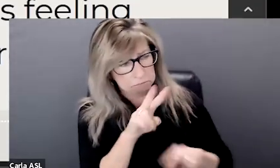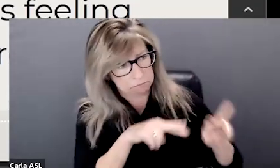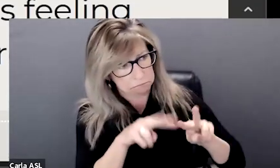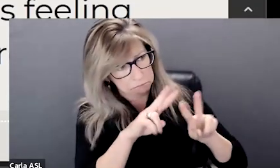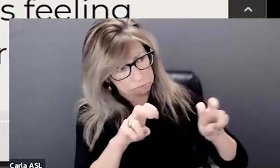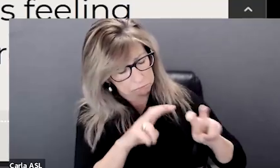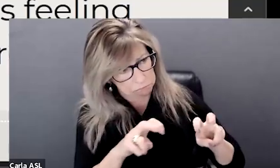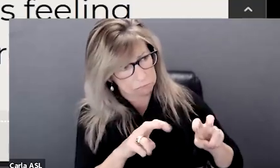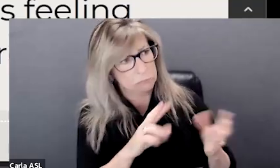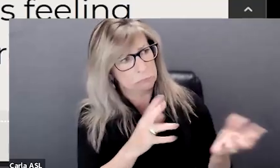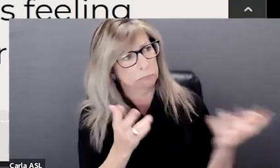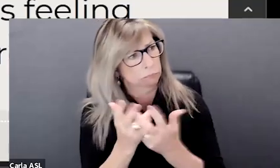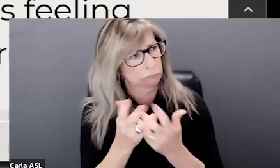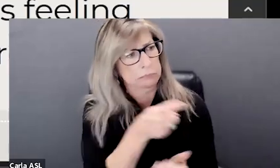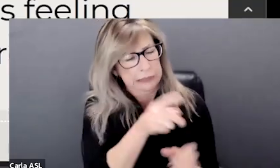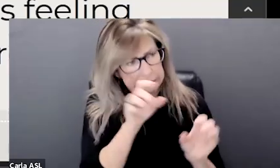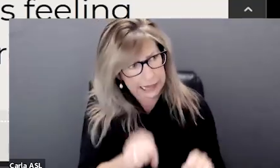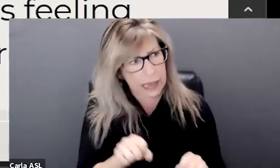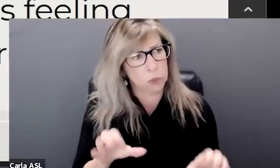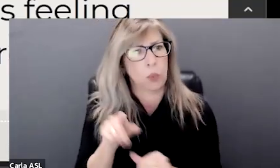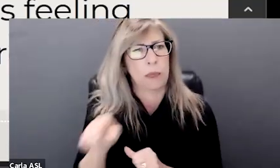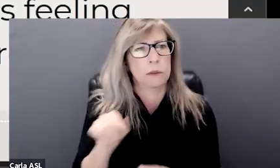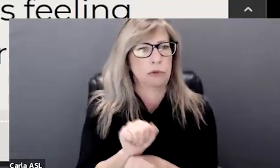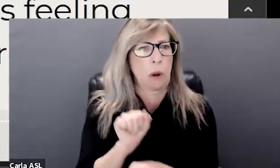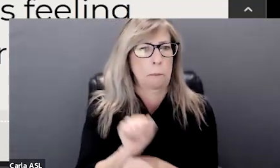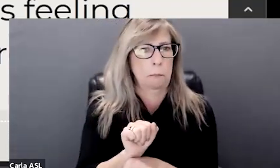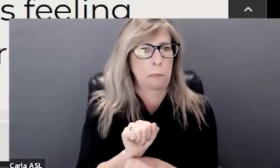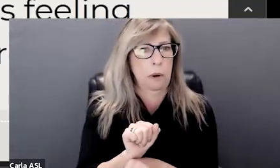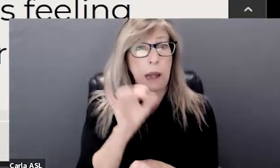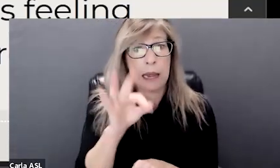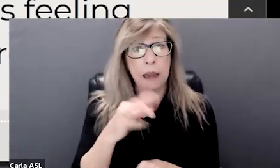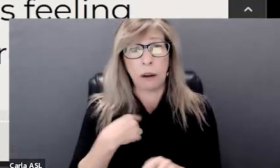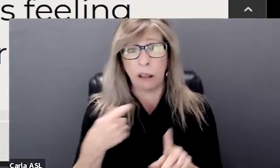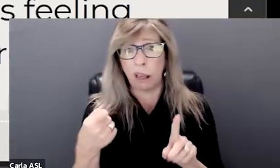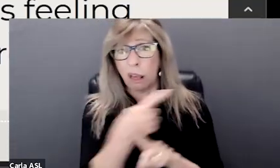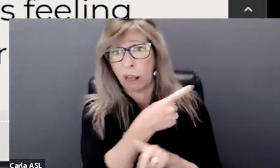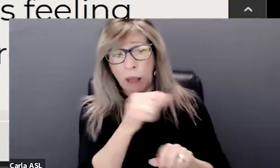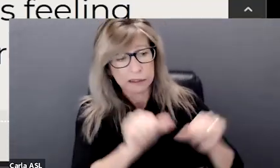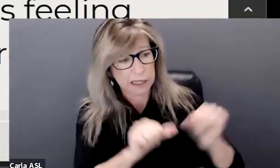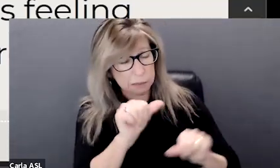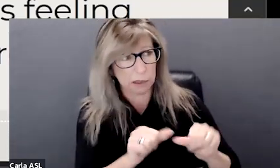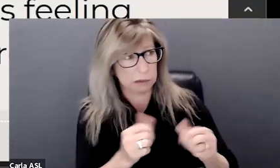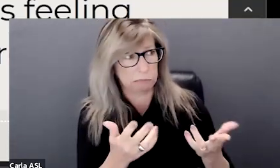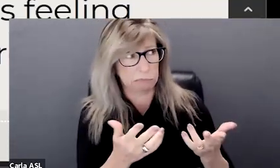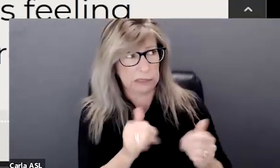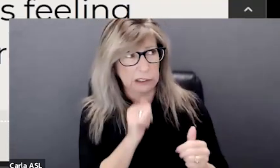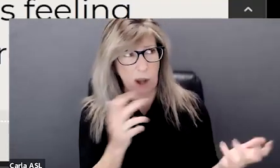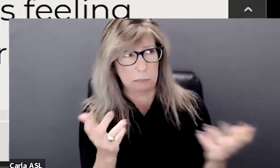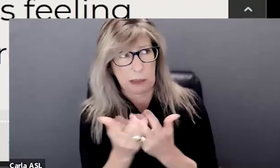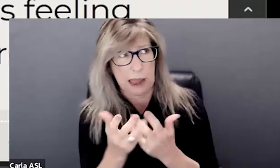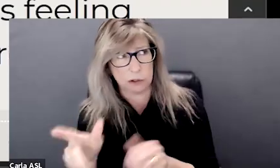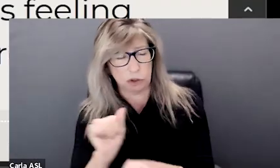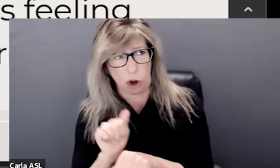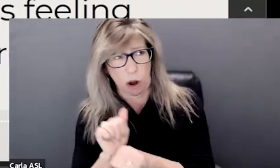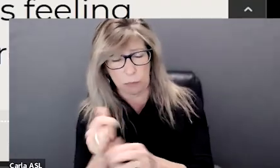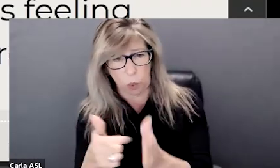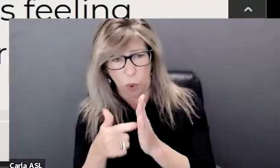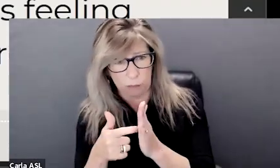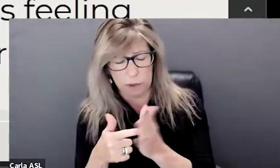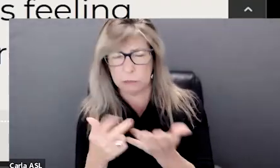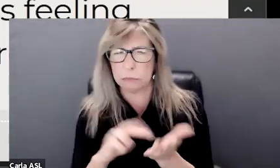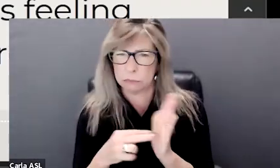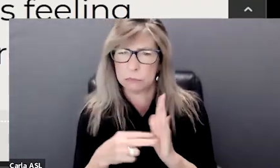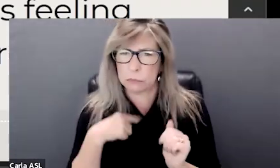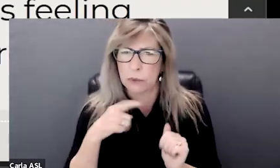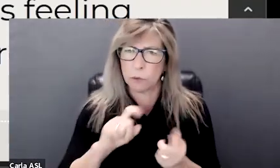assessment methods that are measuring things in a certain way that don't allow that person to demonstrate their capabilities, maybe we need to change our